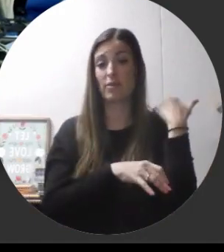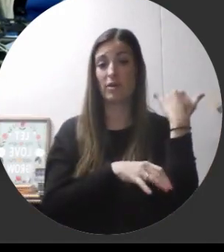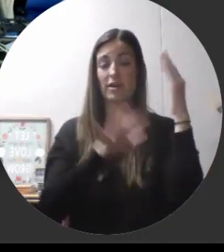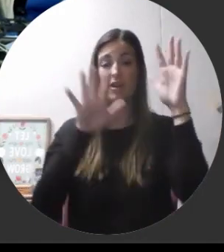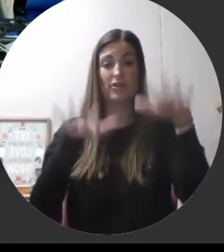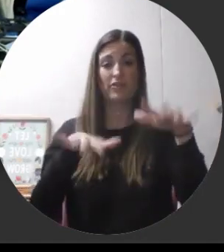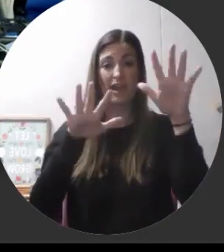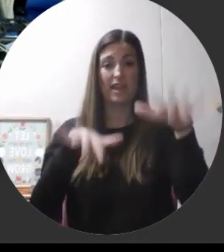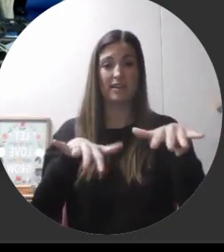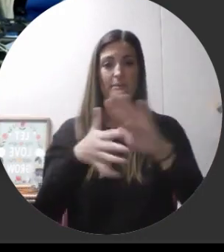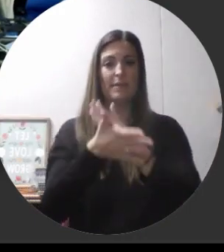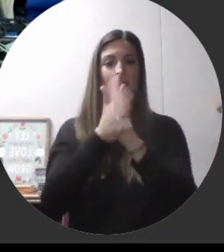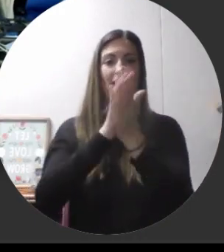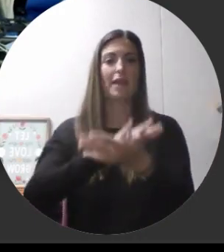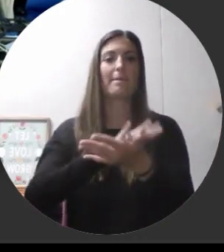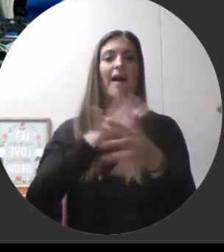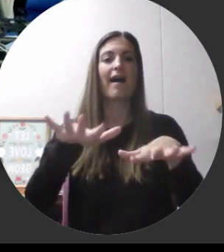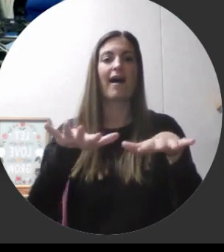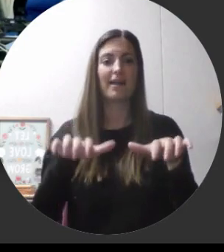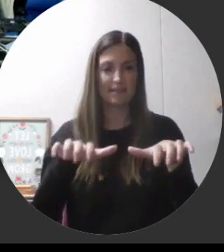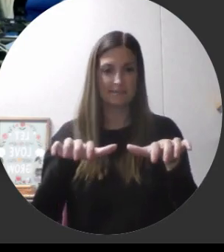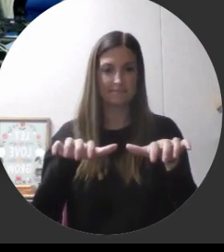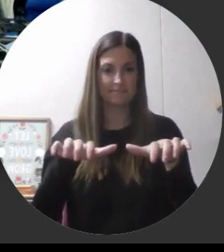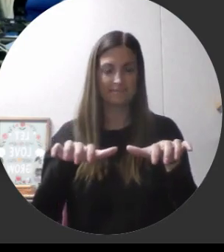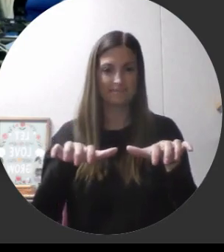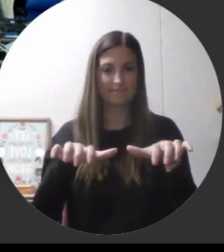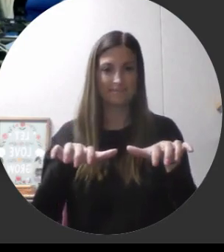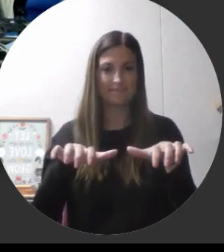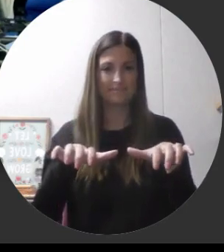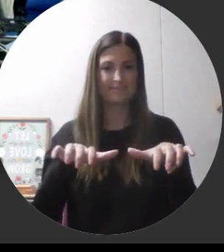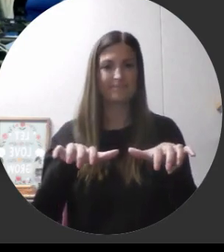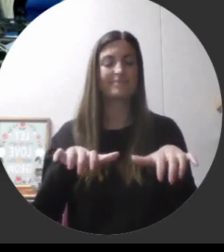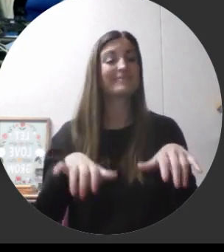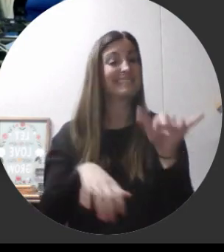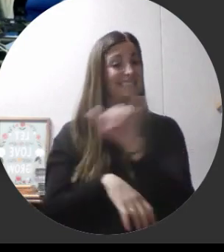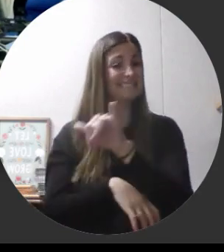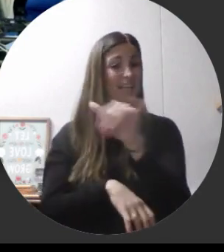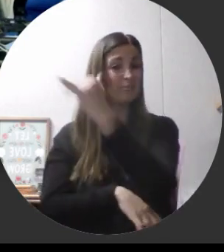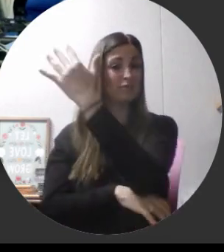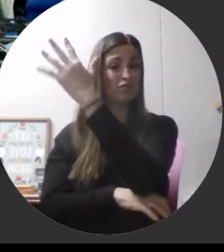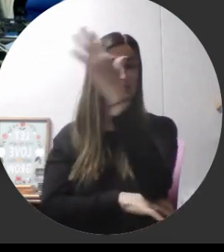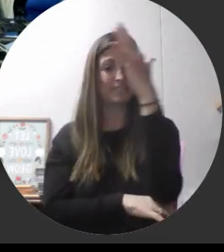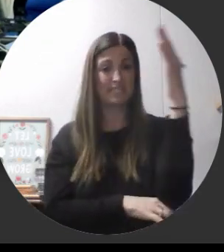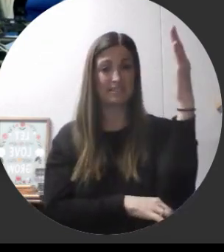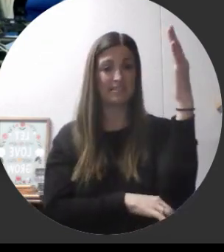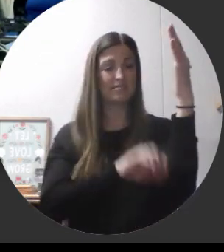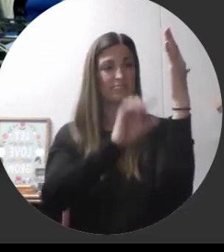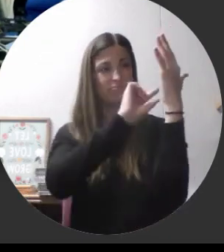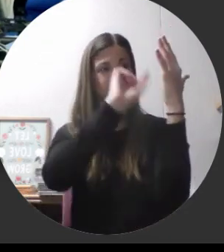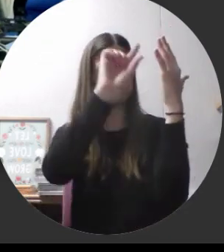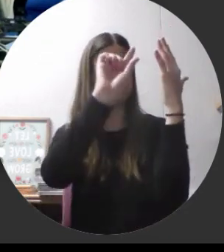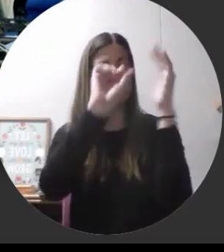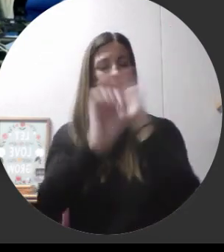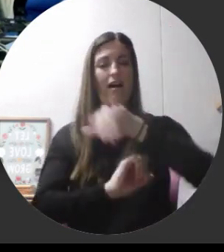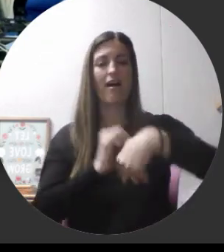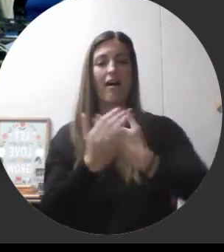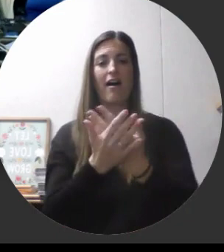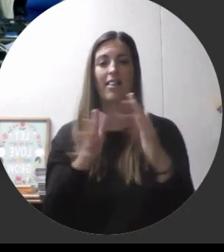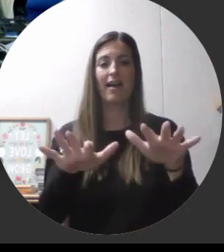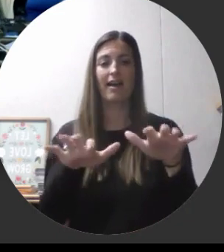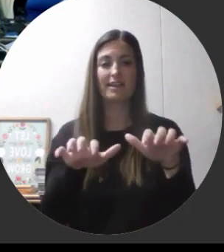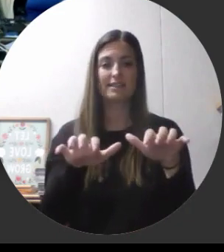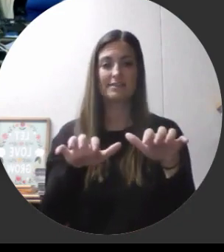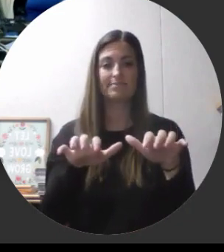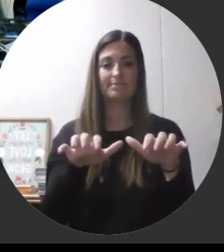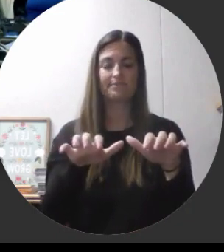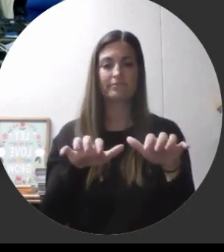had frozen solid upon every surface. Even the branches and twigs of the trees were coated in ice. Crusoe came eagerly to the side without waiting